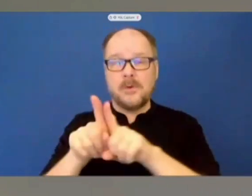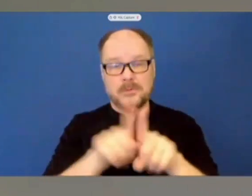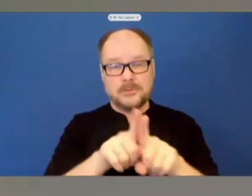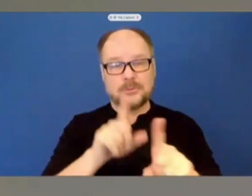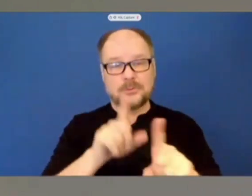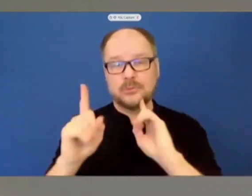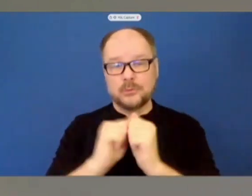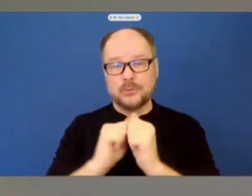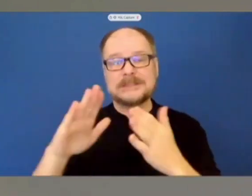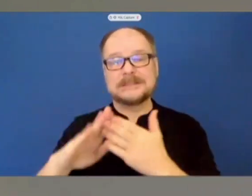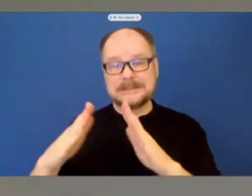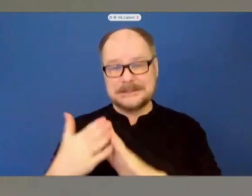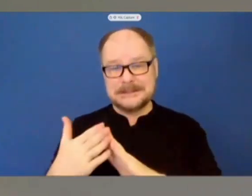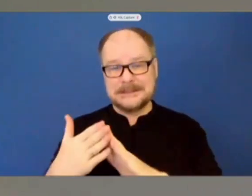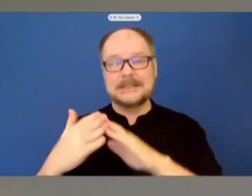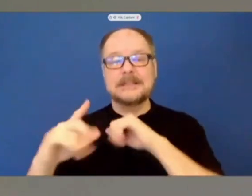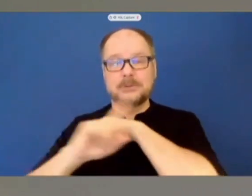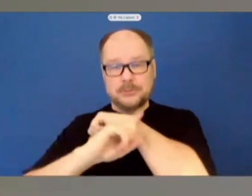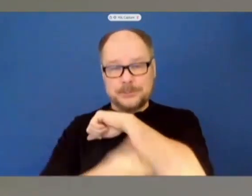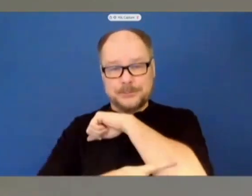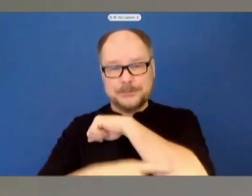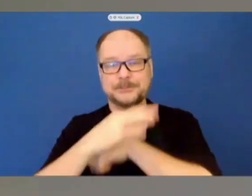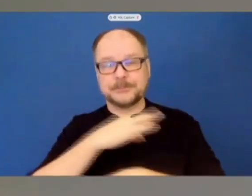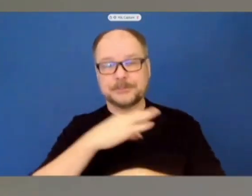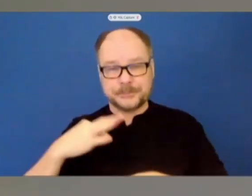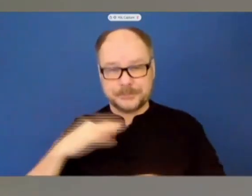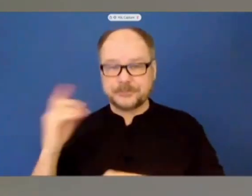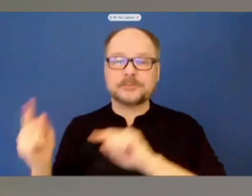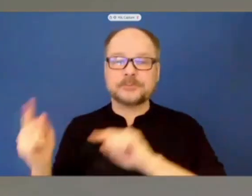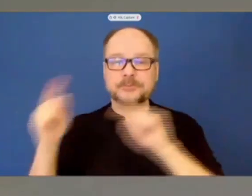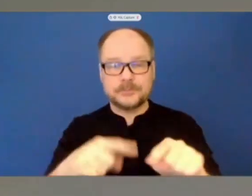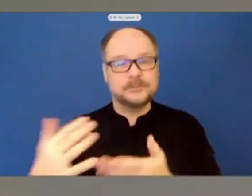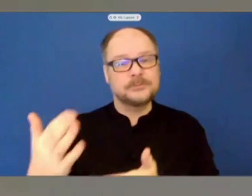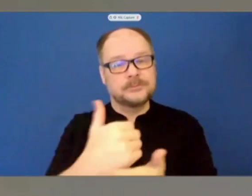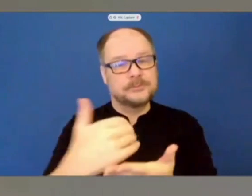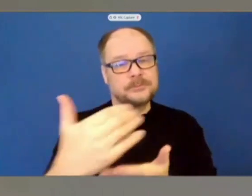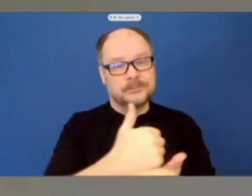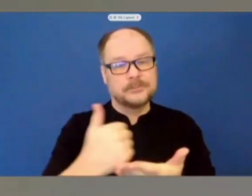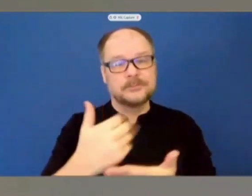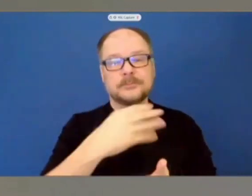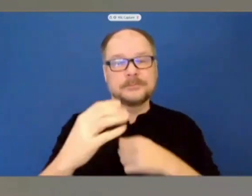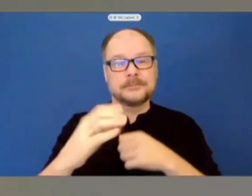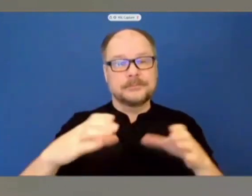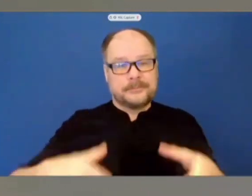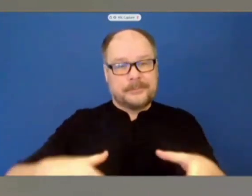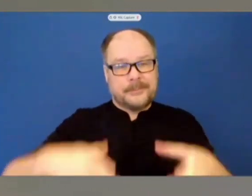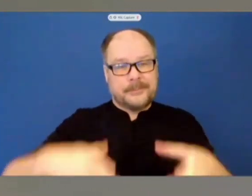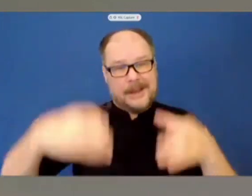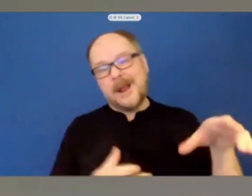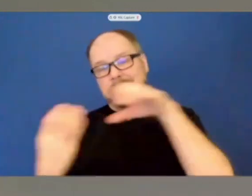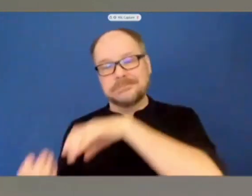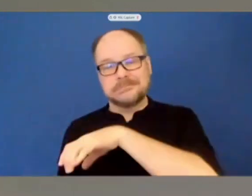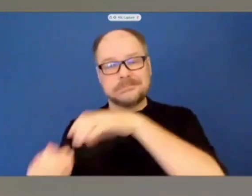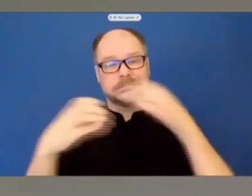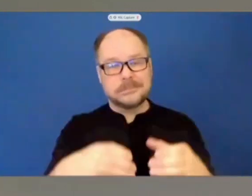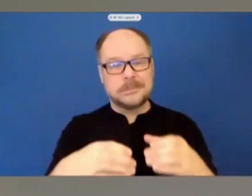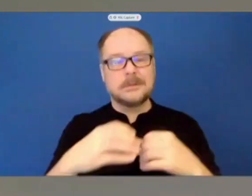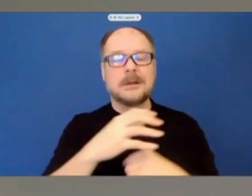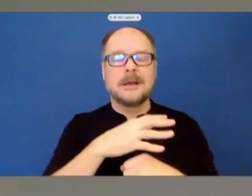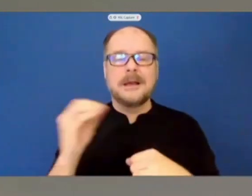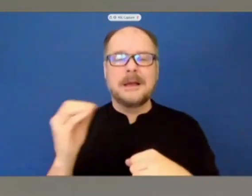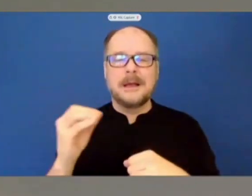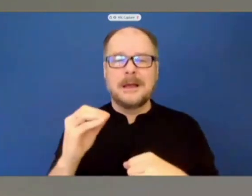waste staff that are on the site, picking up trash sometimes, emptying trash cans. And so they've